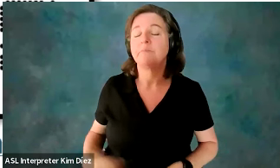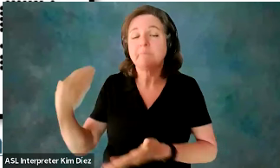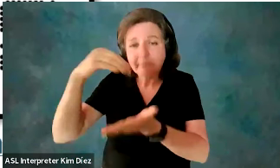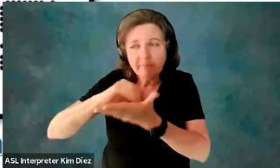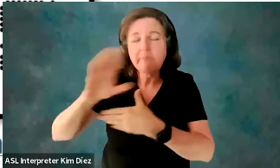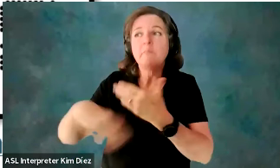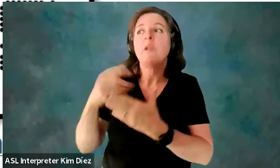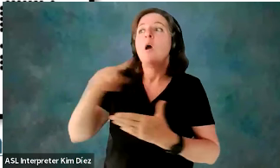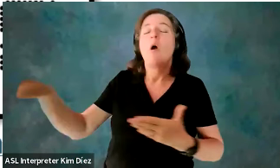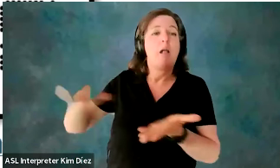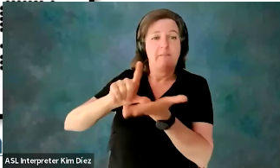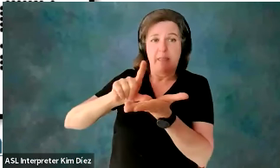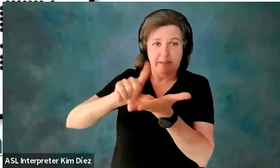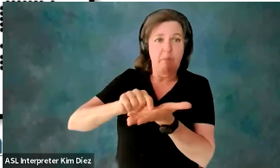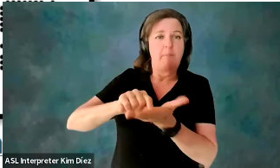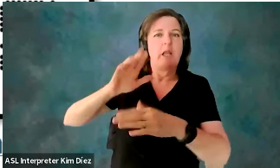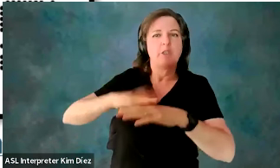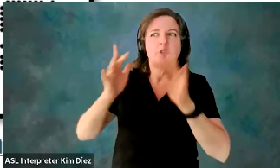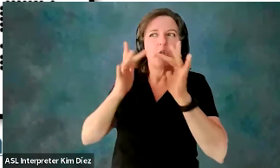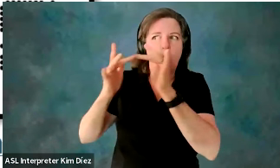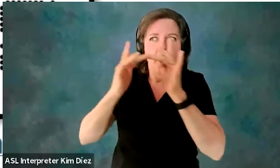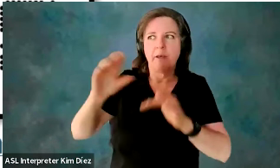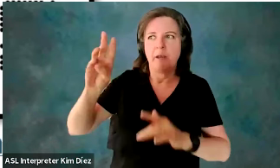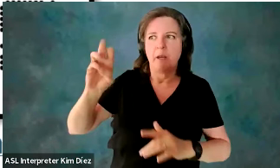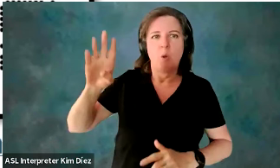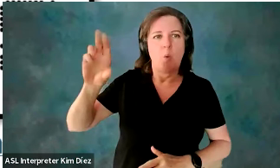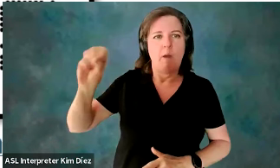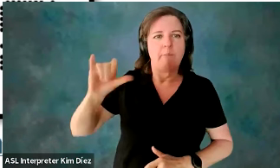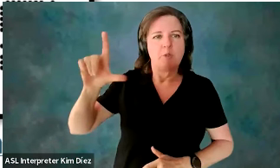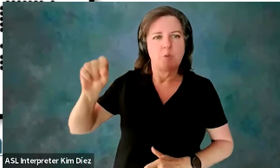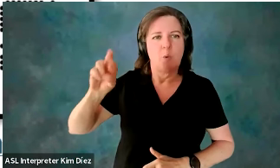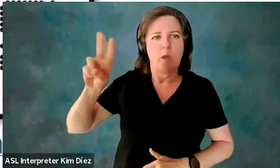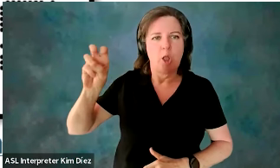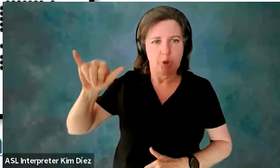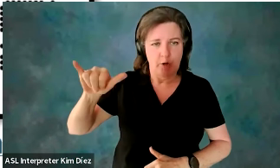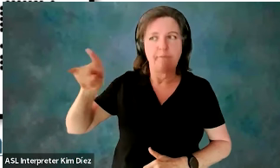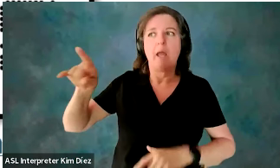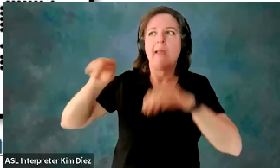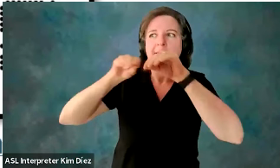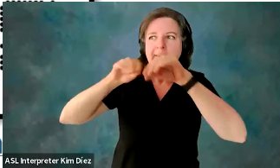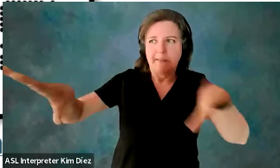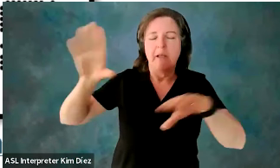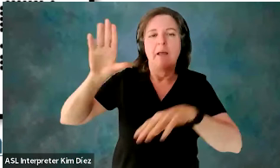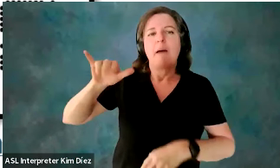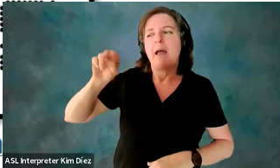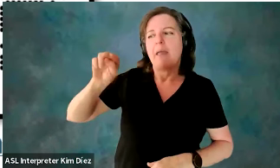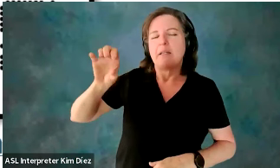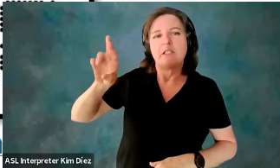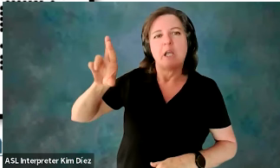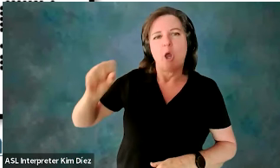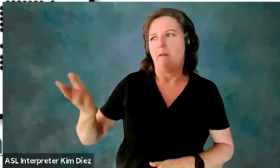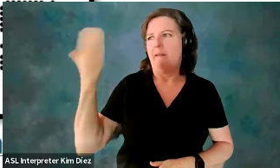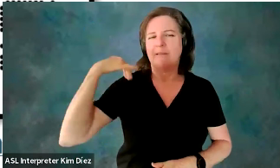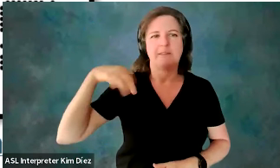summarized and published in Web Soil Service platform. As I mentioned, this was launched by NRCS in 2005.